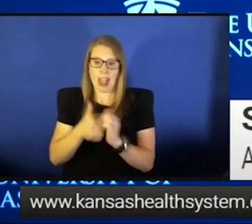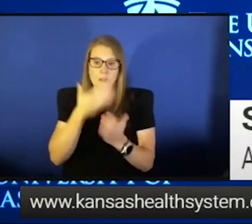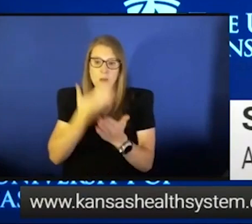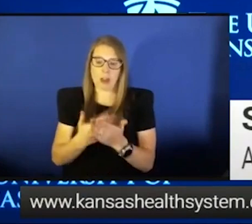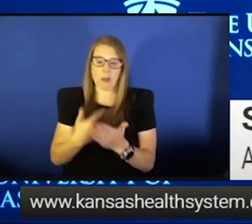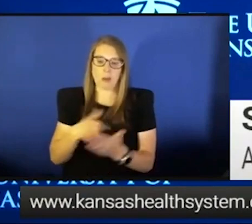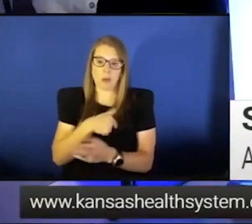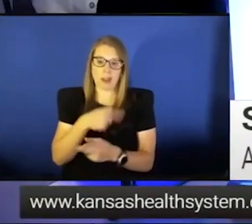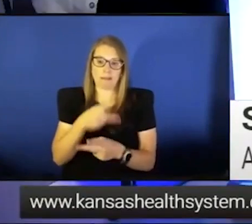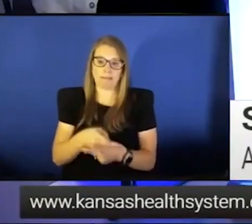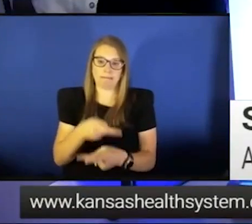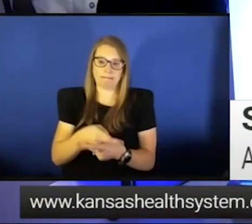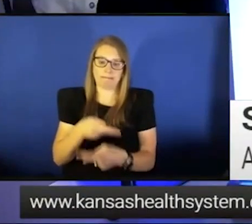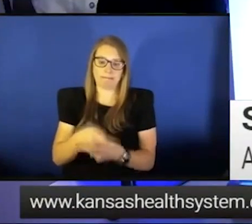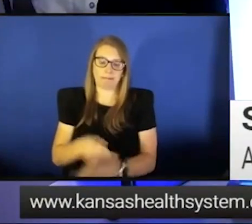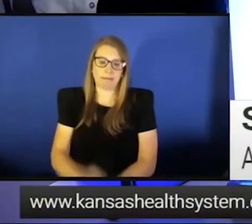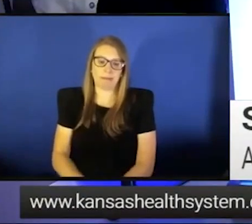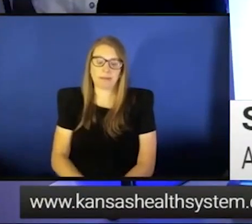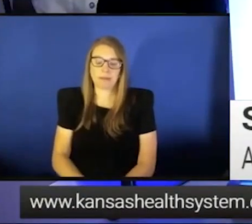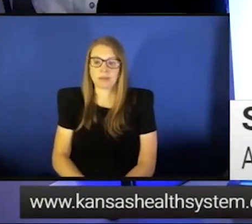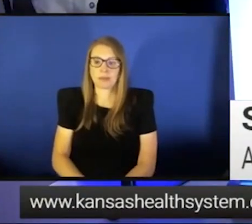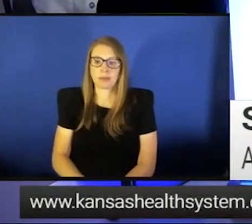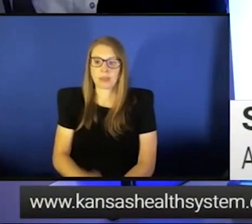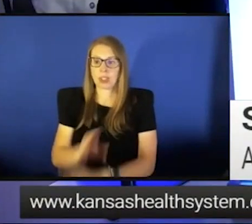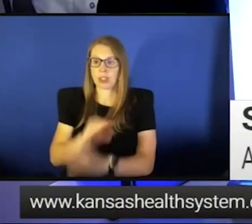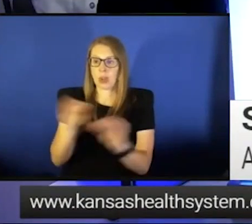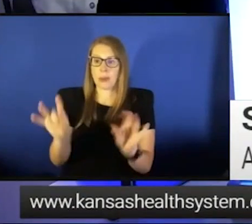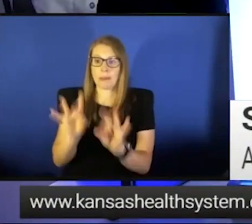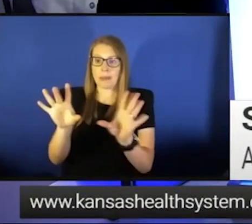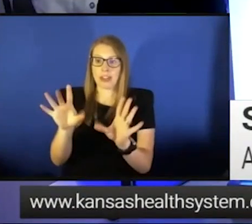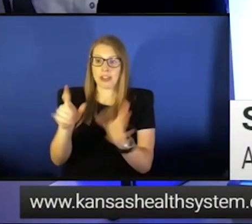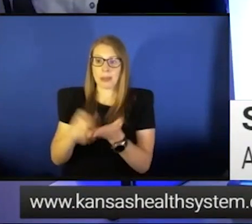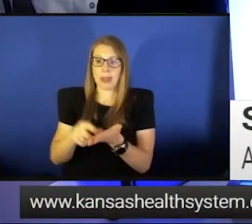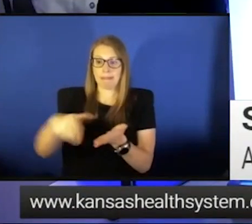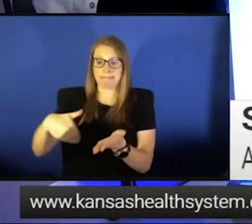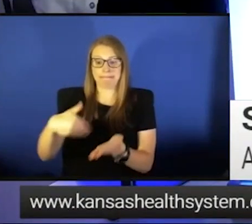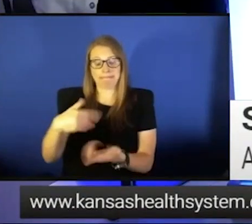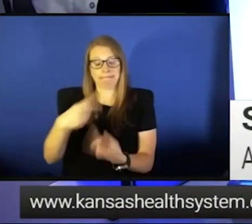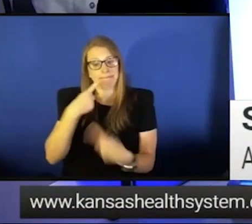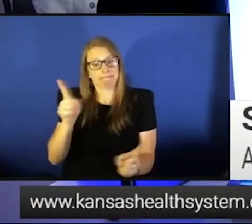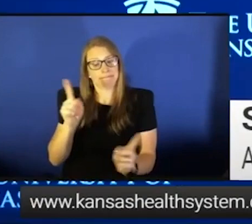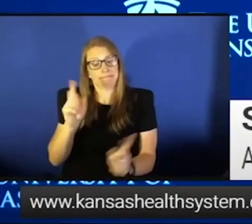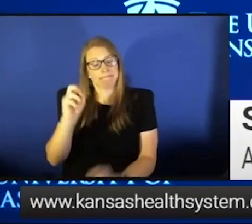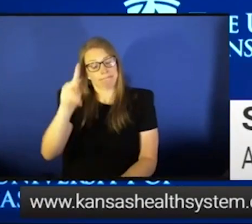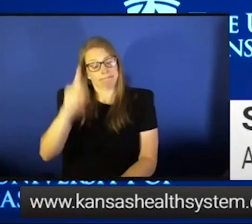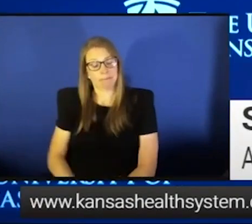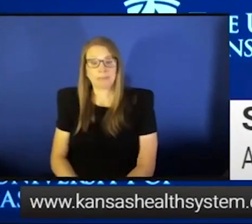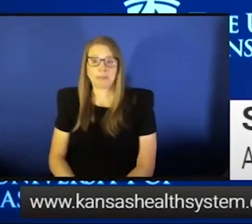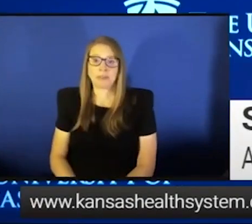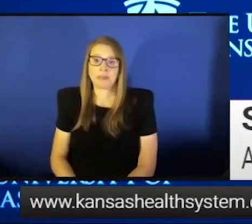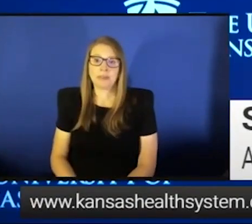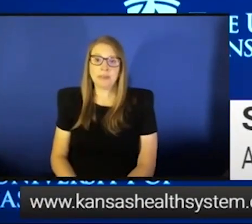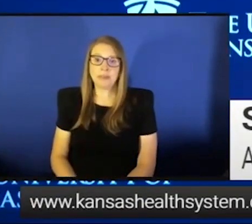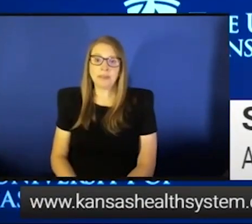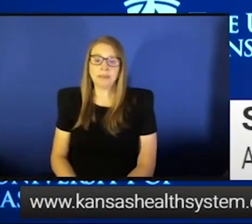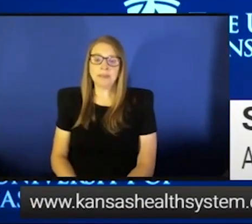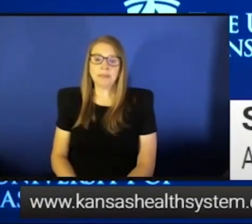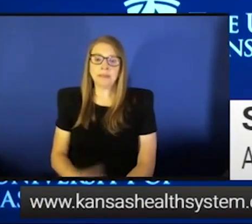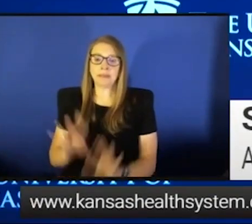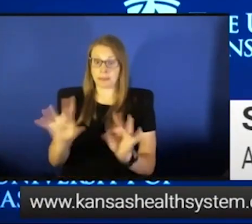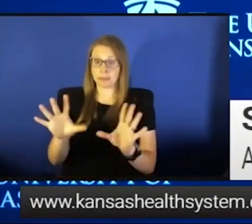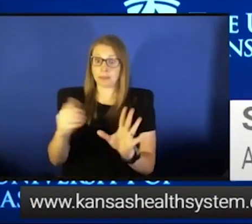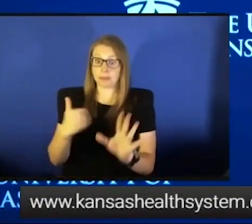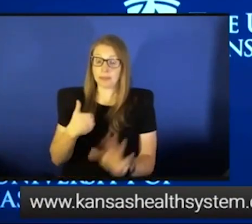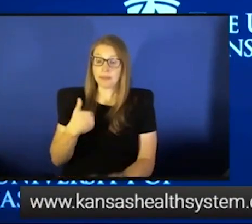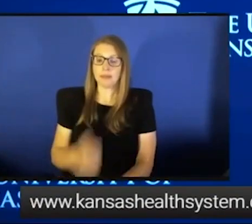supply we have. So I have to tell Isaac there's no magic pill just yet. Not yet. All right. And but there is magic because